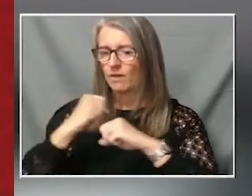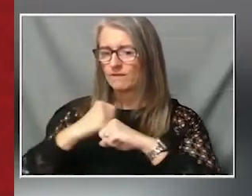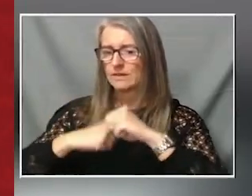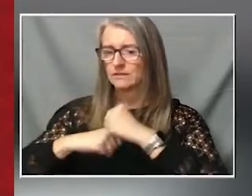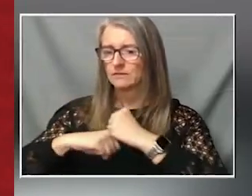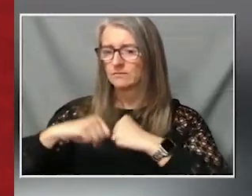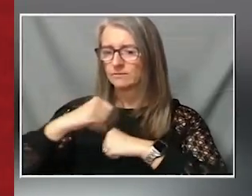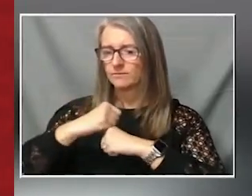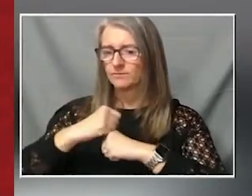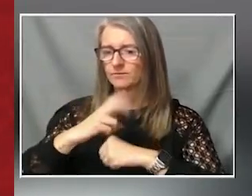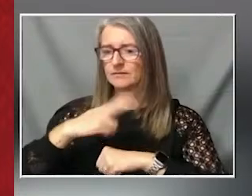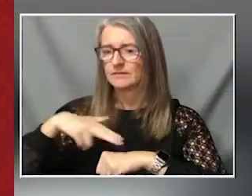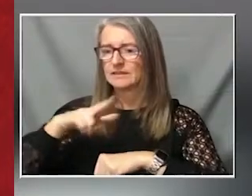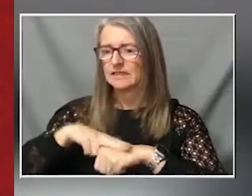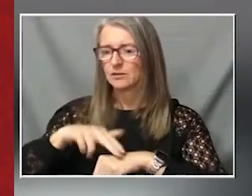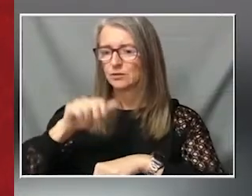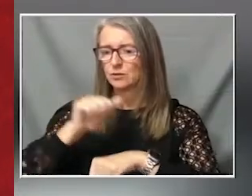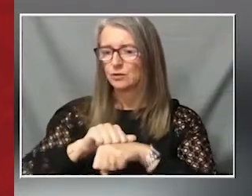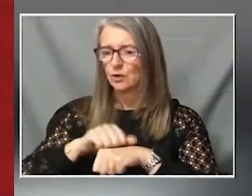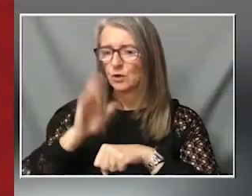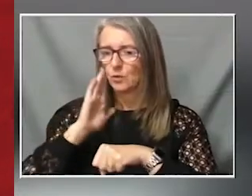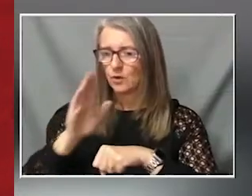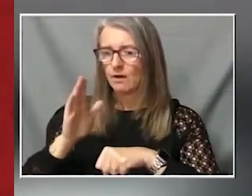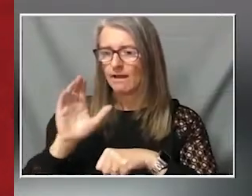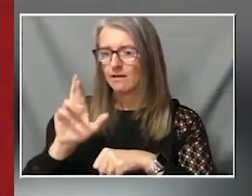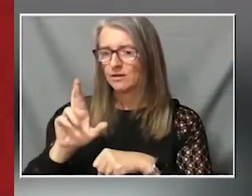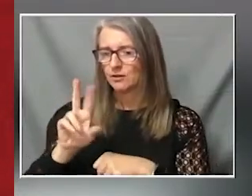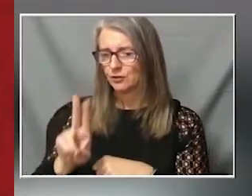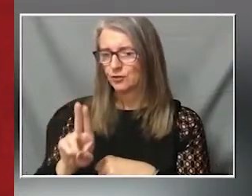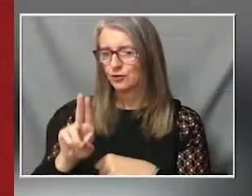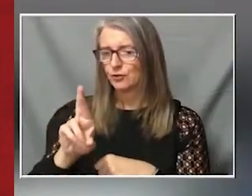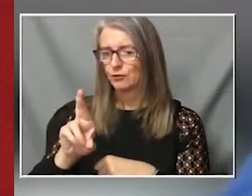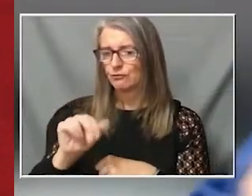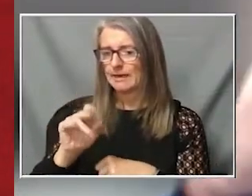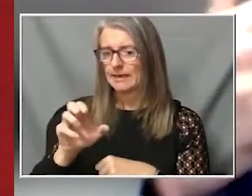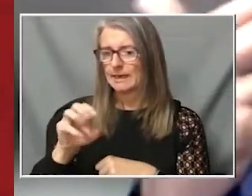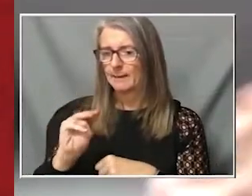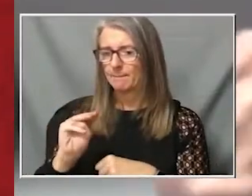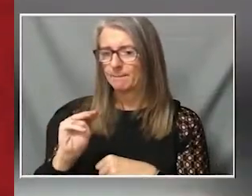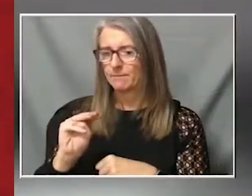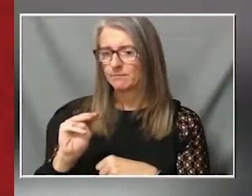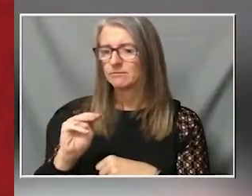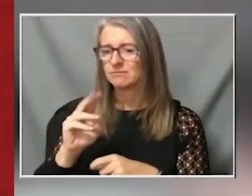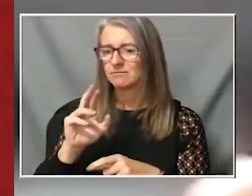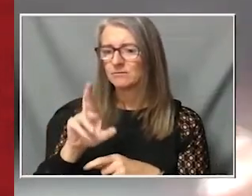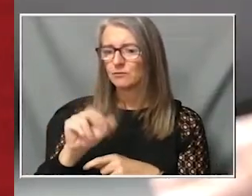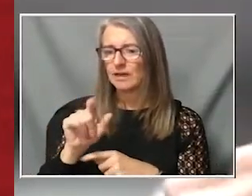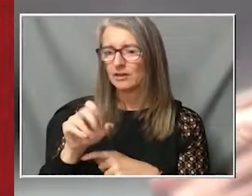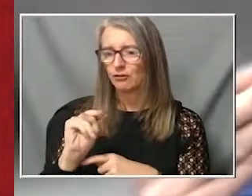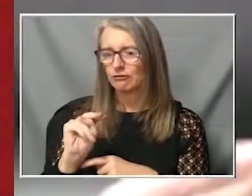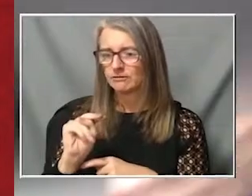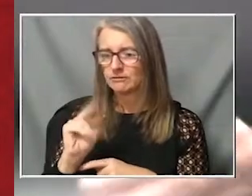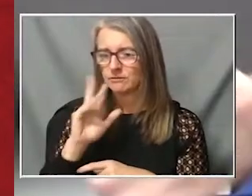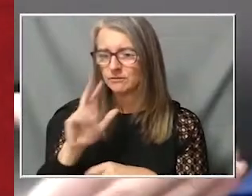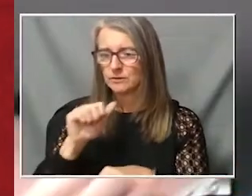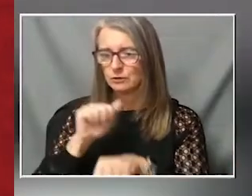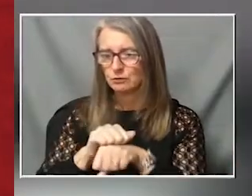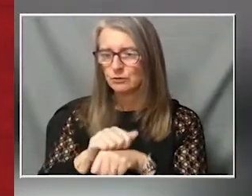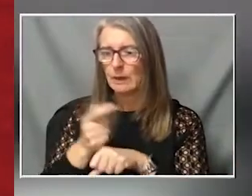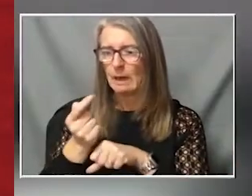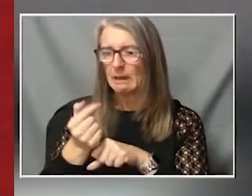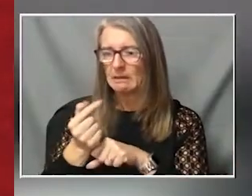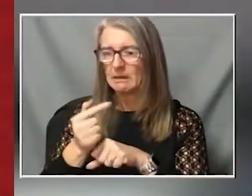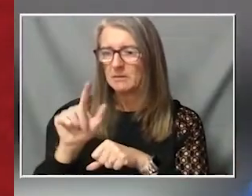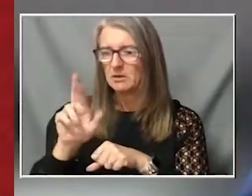countertops, any natural stone will have uranium, which is the source for radon. So any natural stone will emit a little